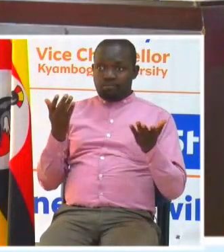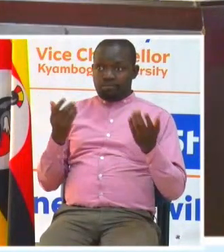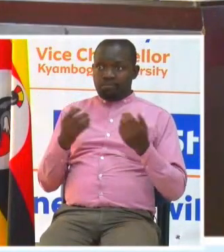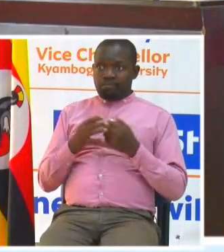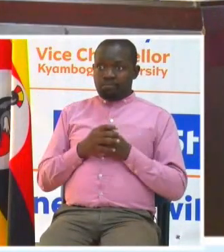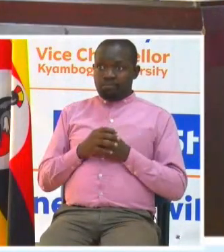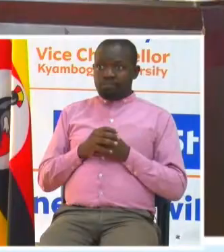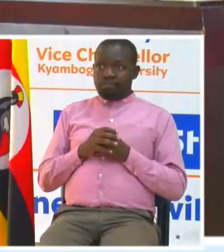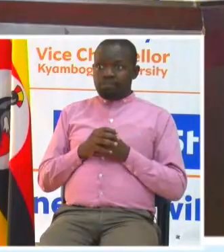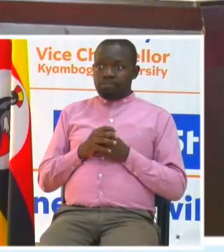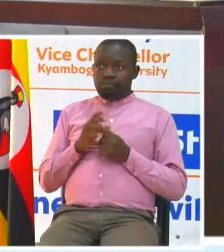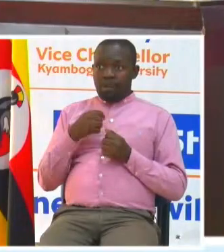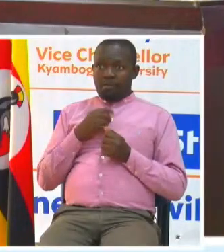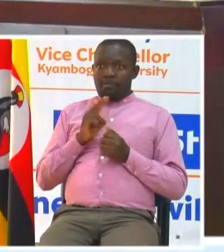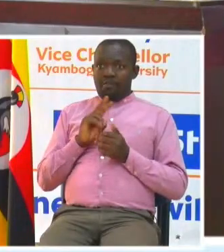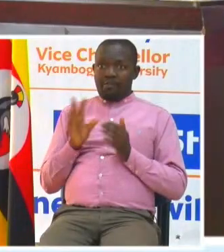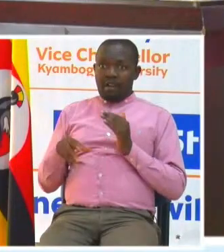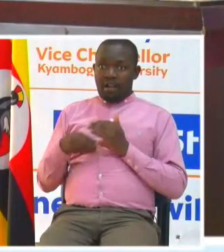I can also add on that.